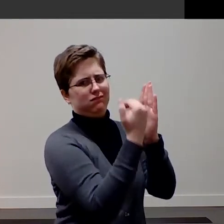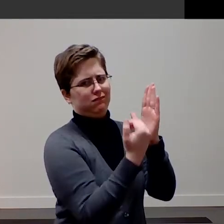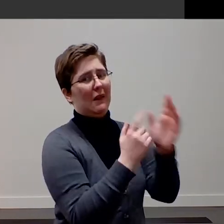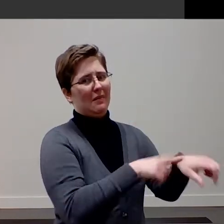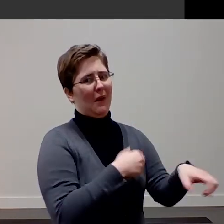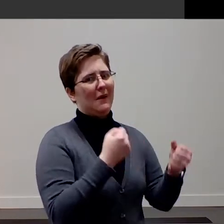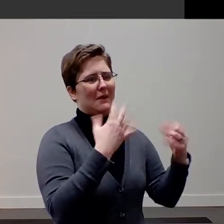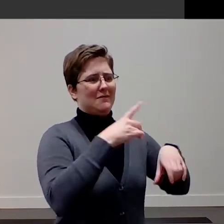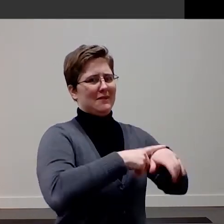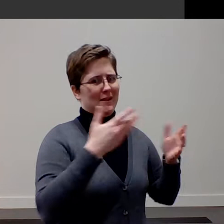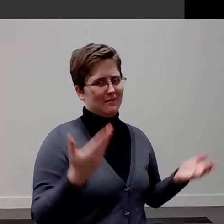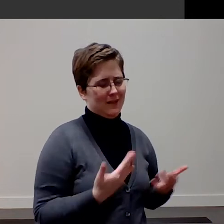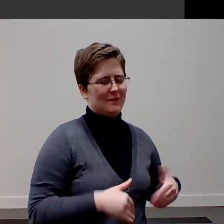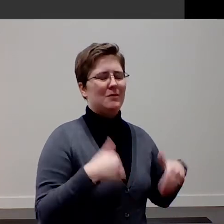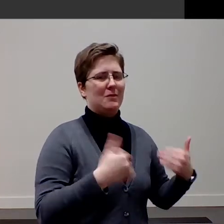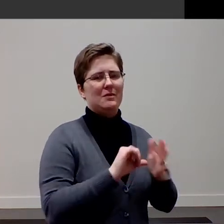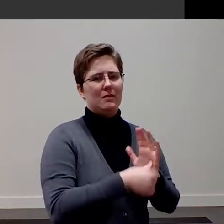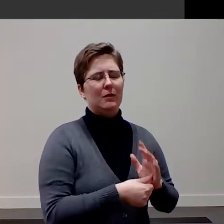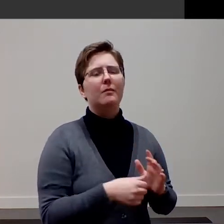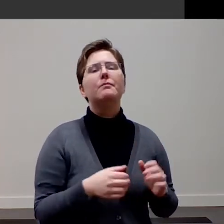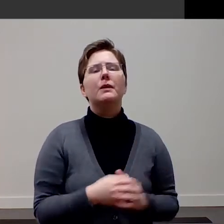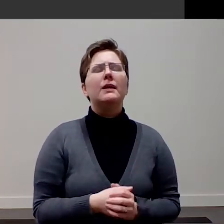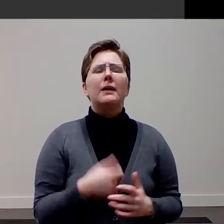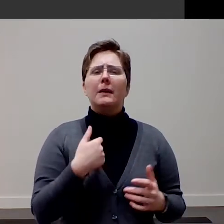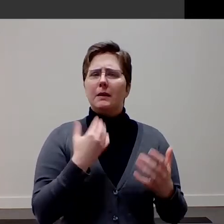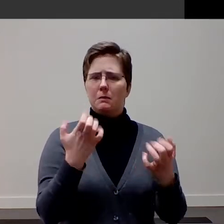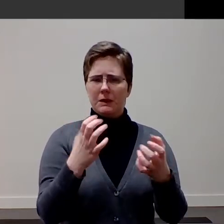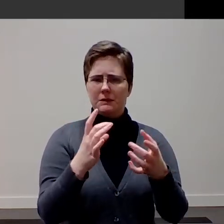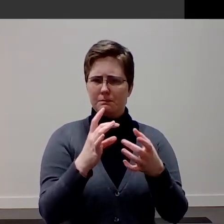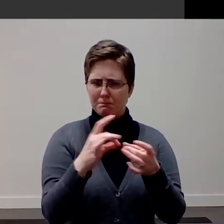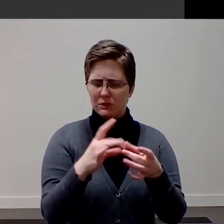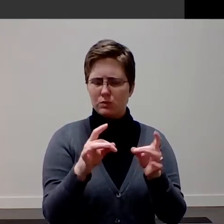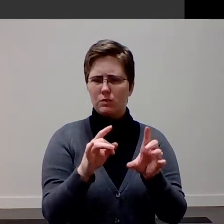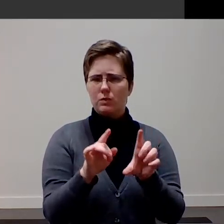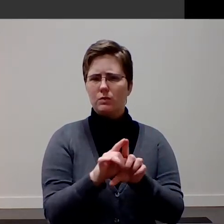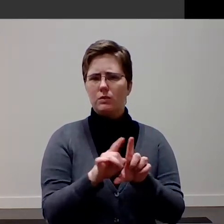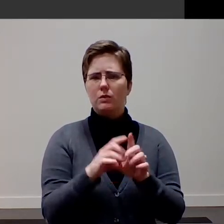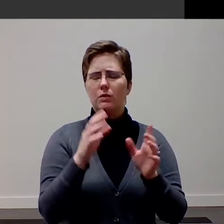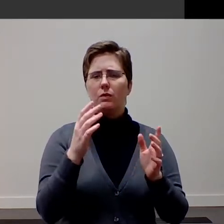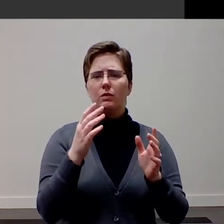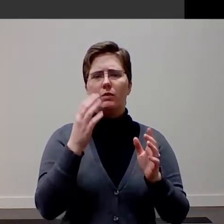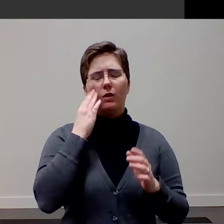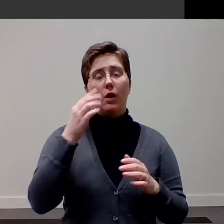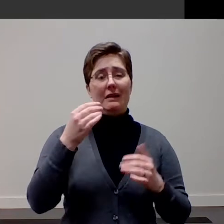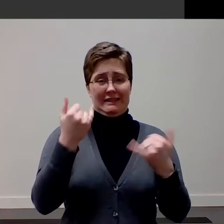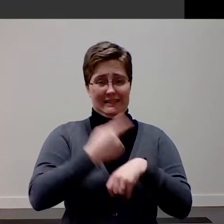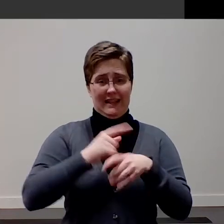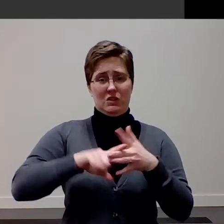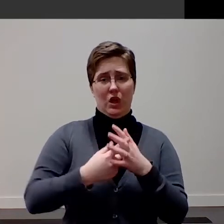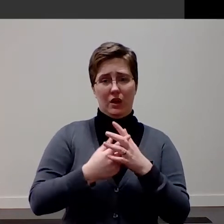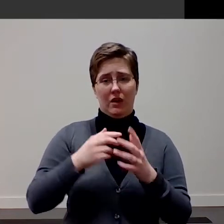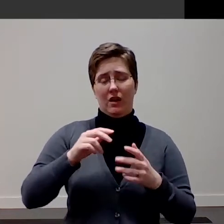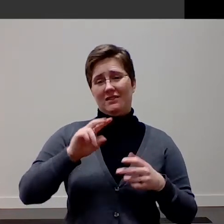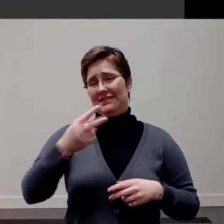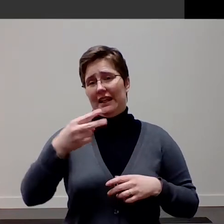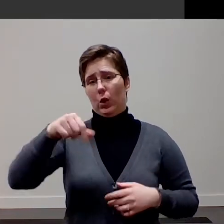lot of tenure. It's very important. I did want to mention, you know, quarter two began today. So